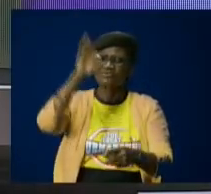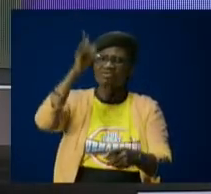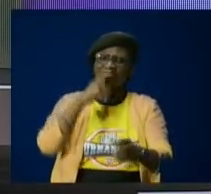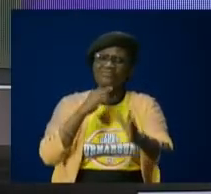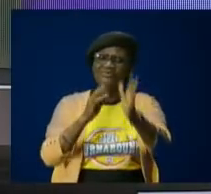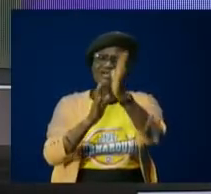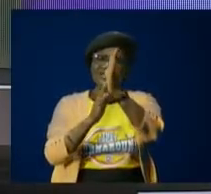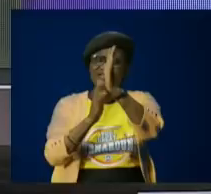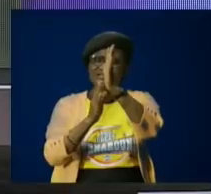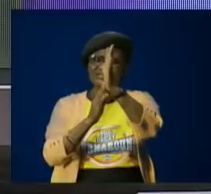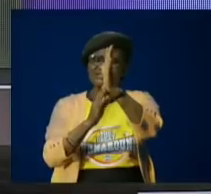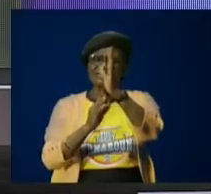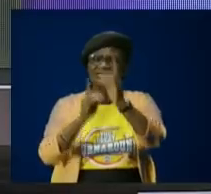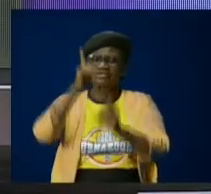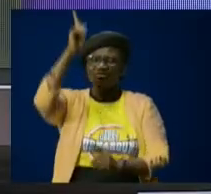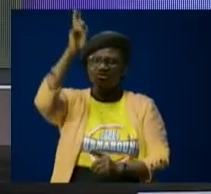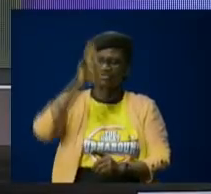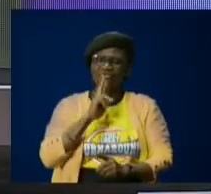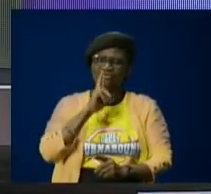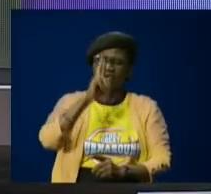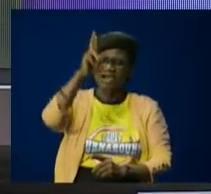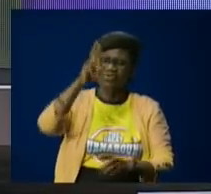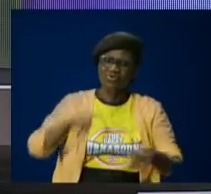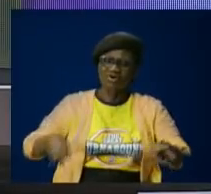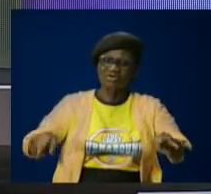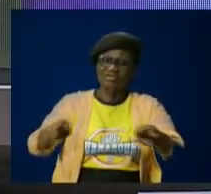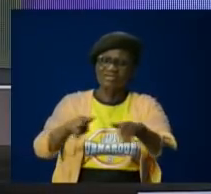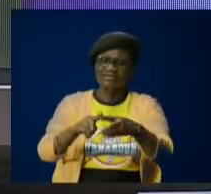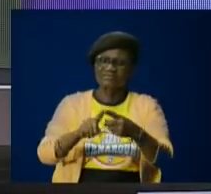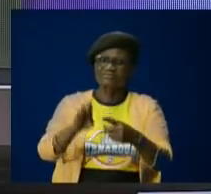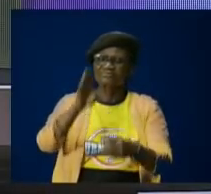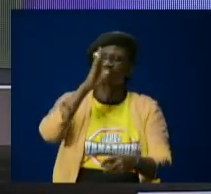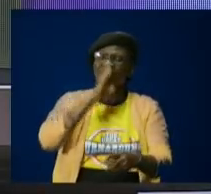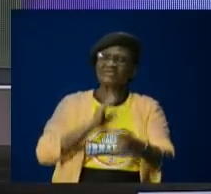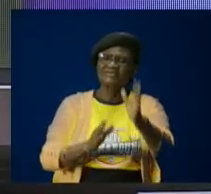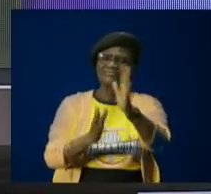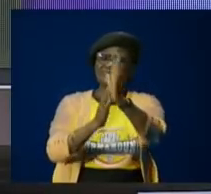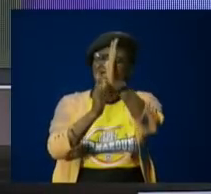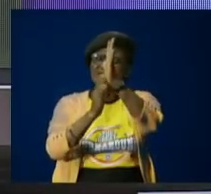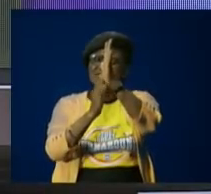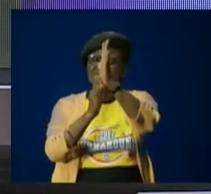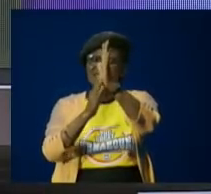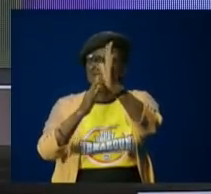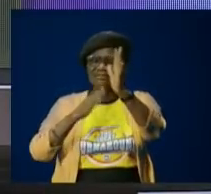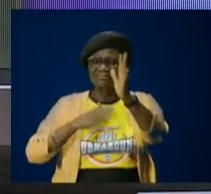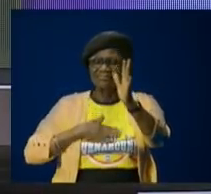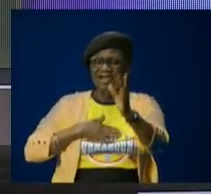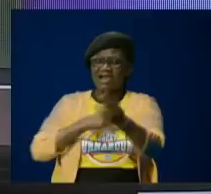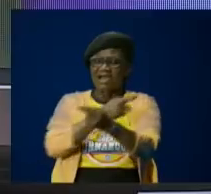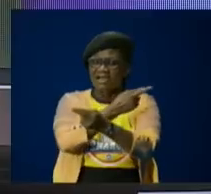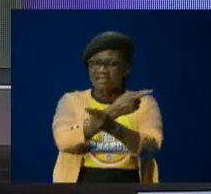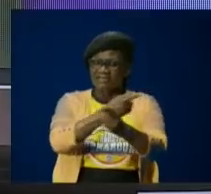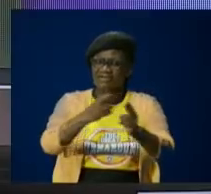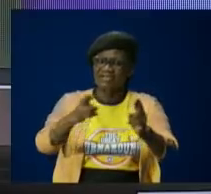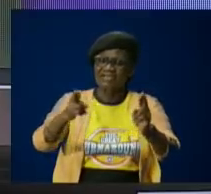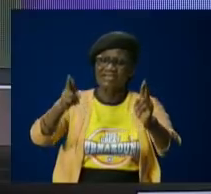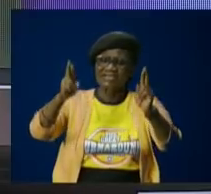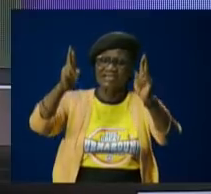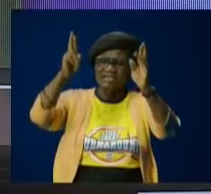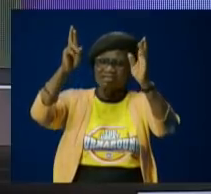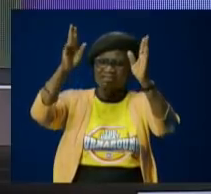be praised. You are worthy to be praised, my